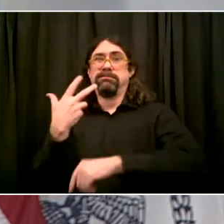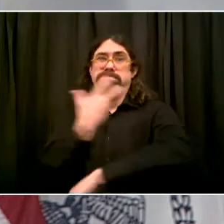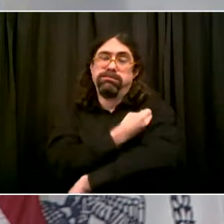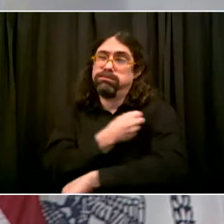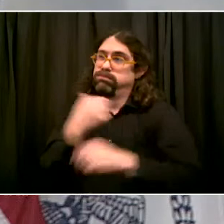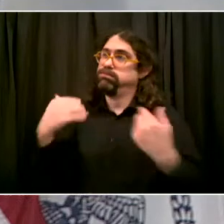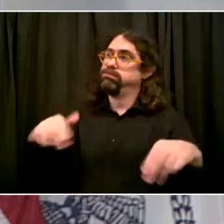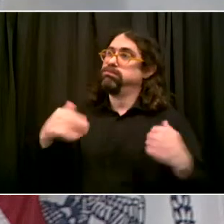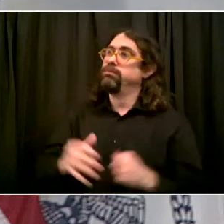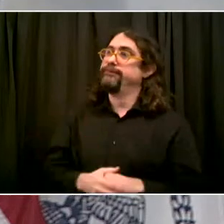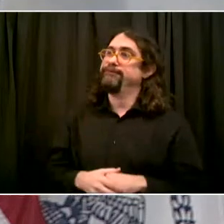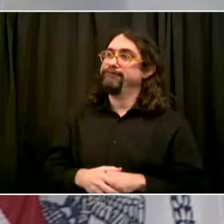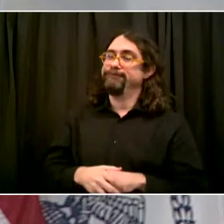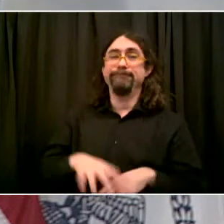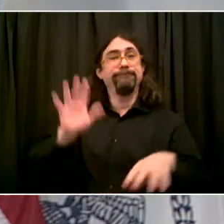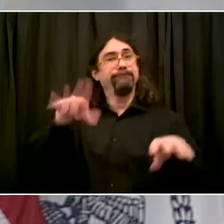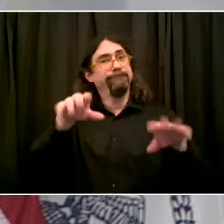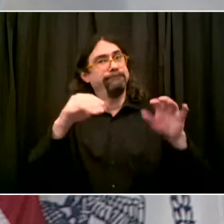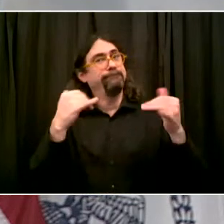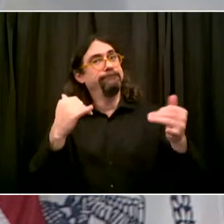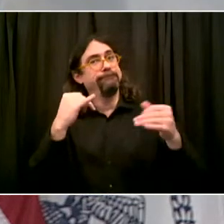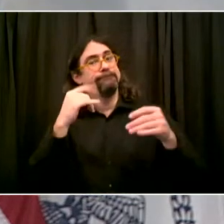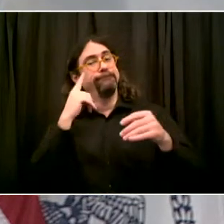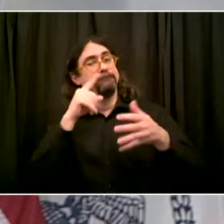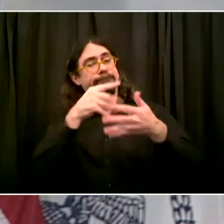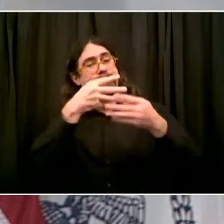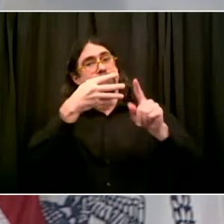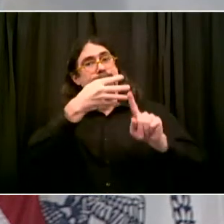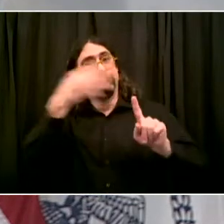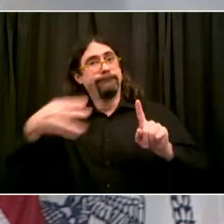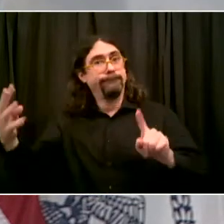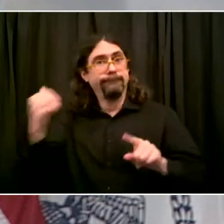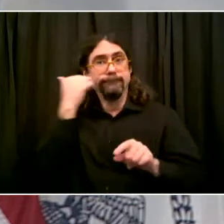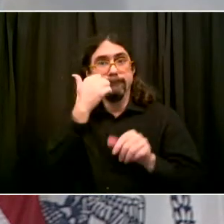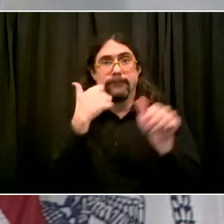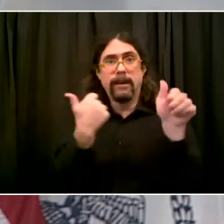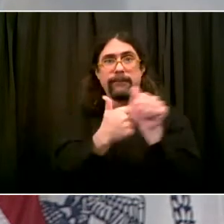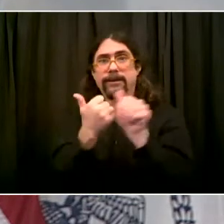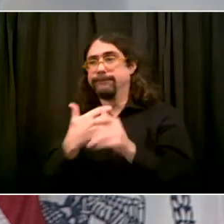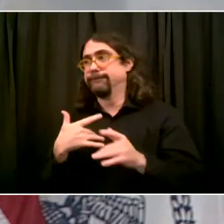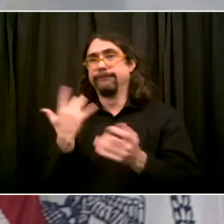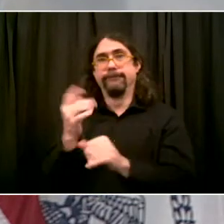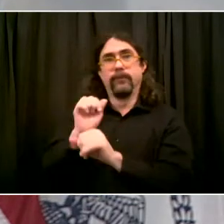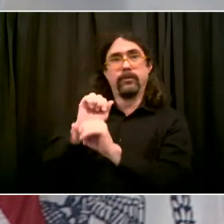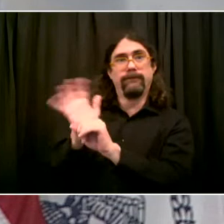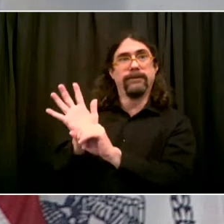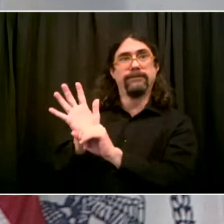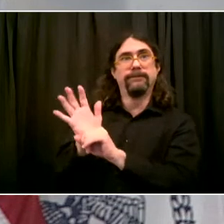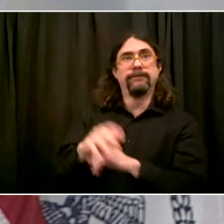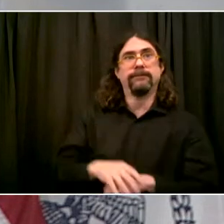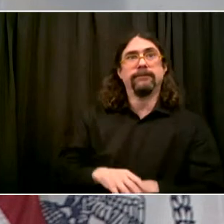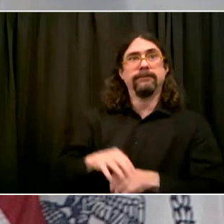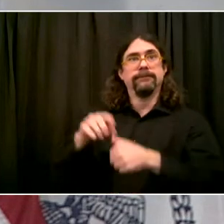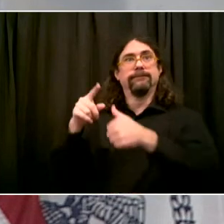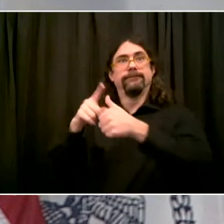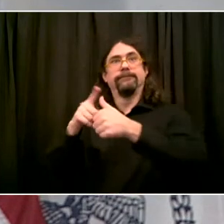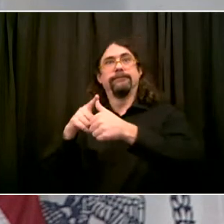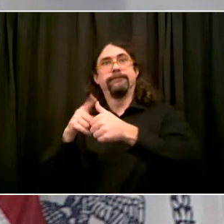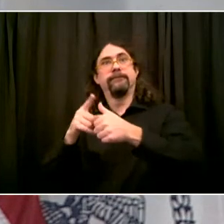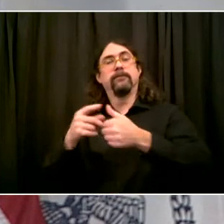information. Number one, daily number of people admitted to New York City hospitals for suspected COVID-19. Today's